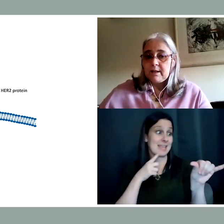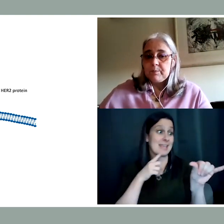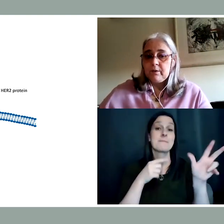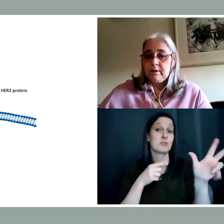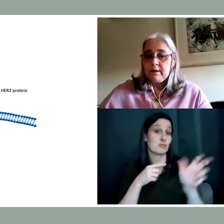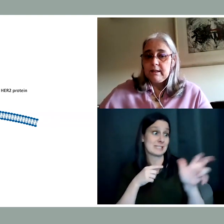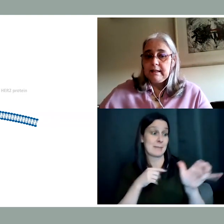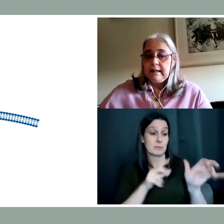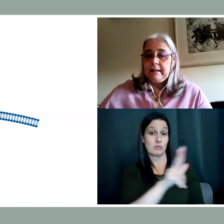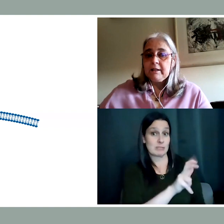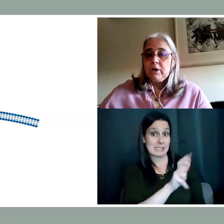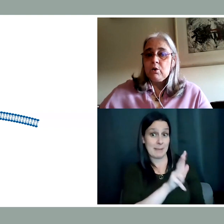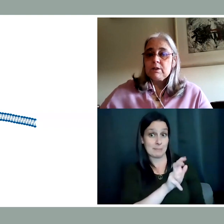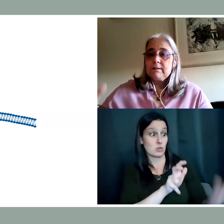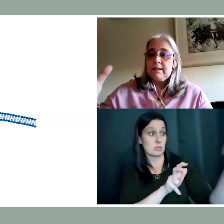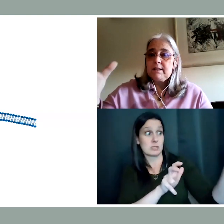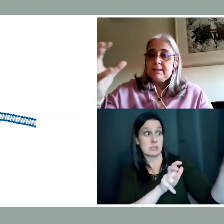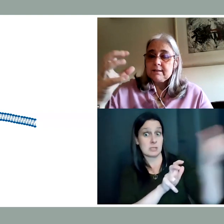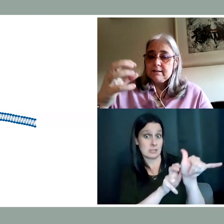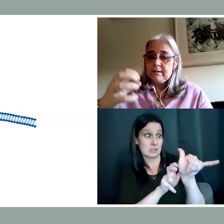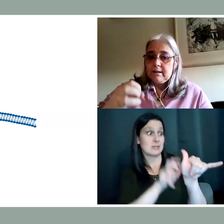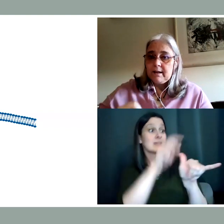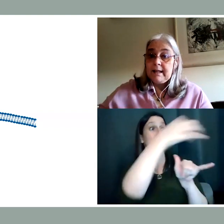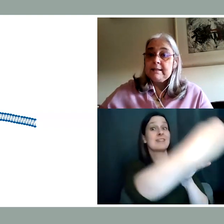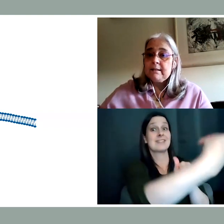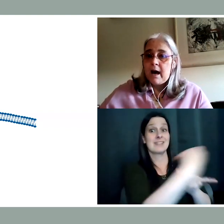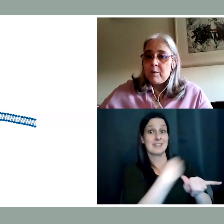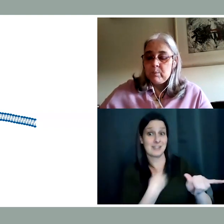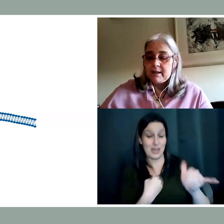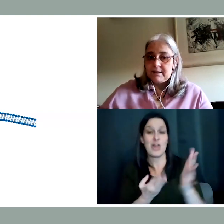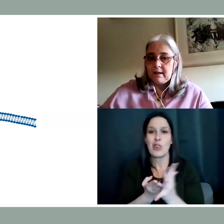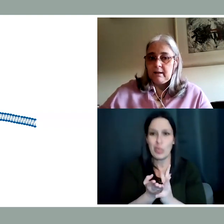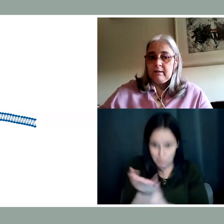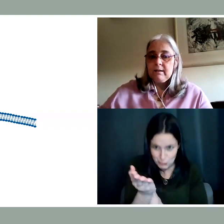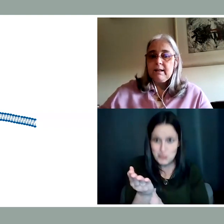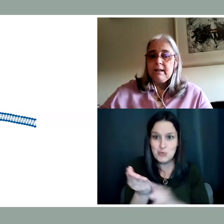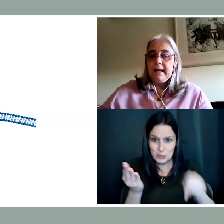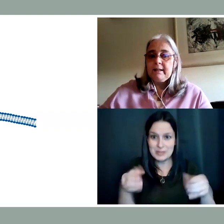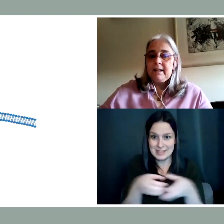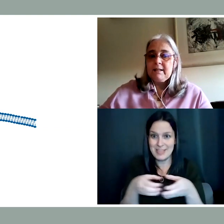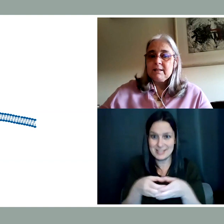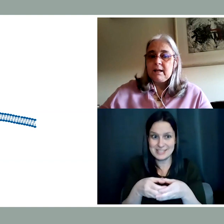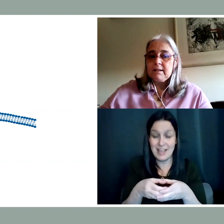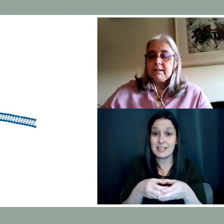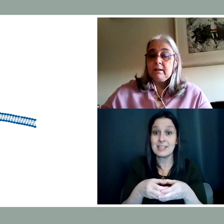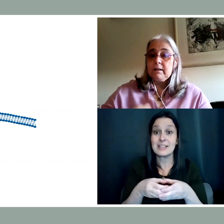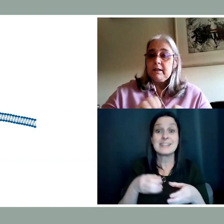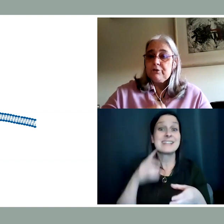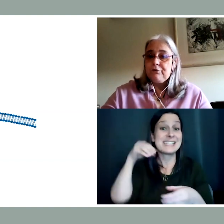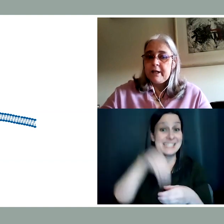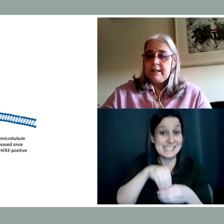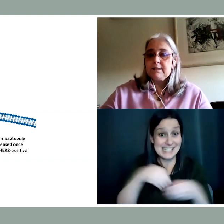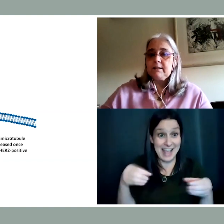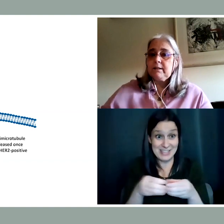the receptor. It is eaten up by the cell. And inside the cell,